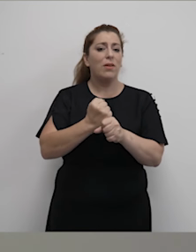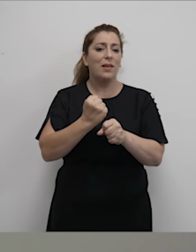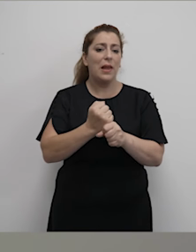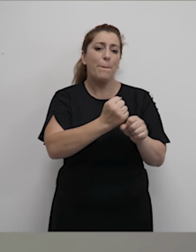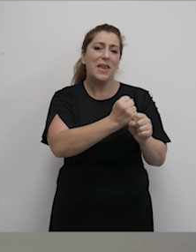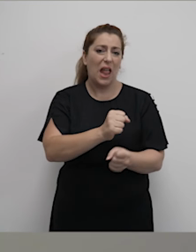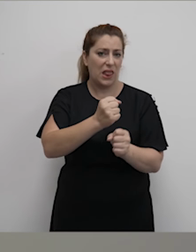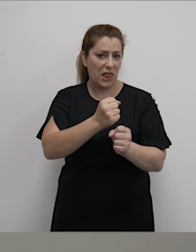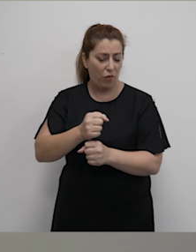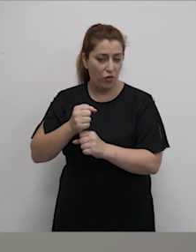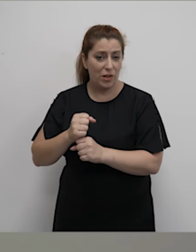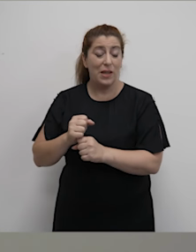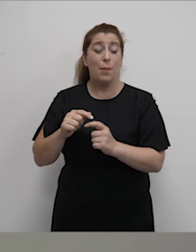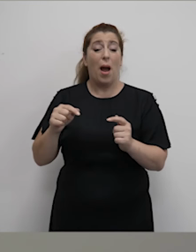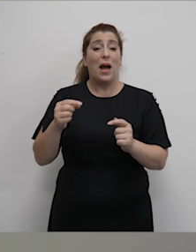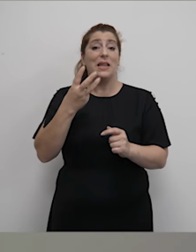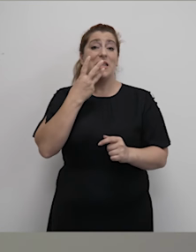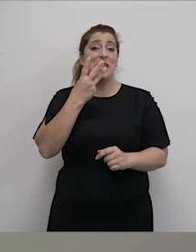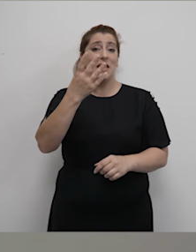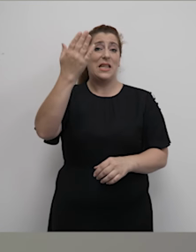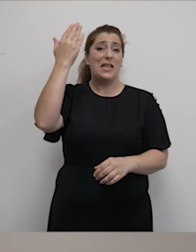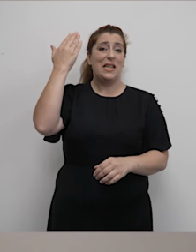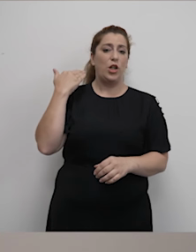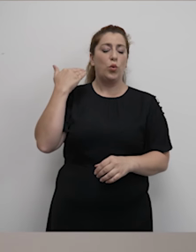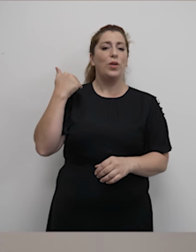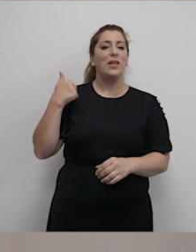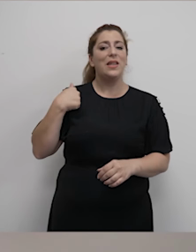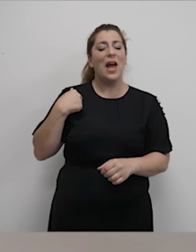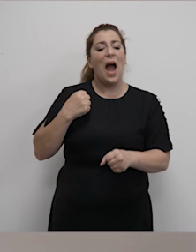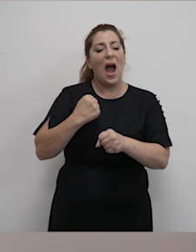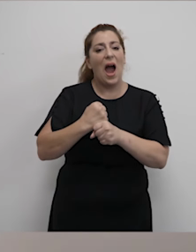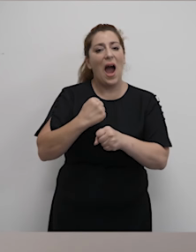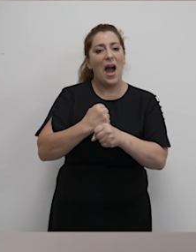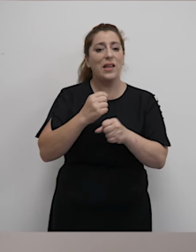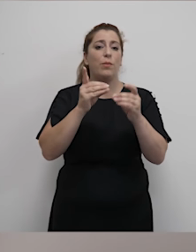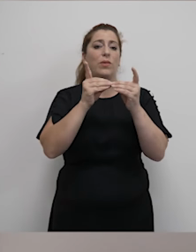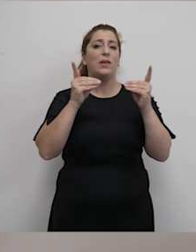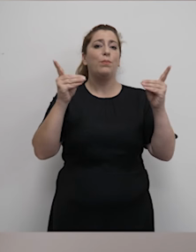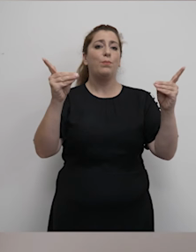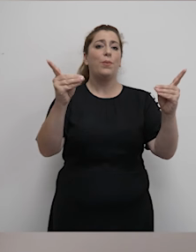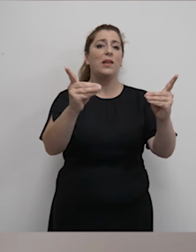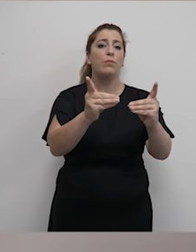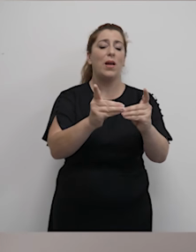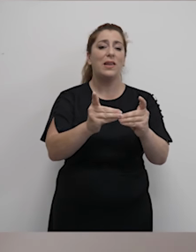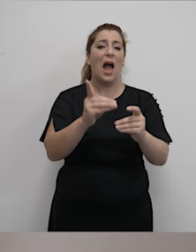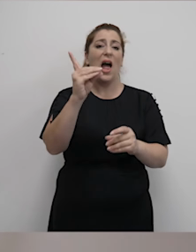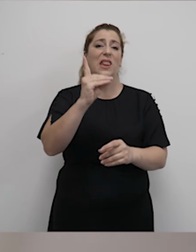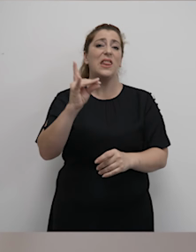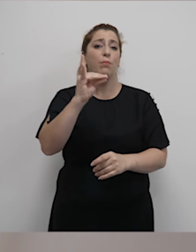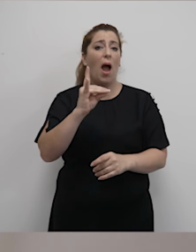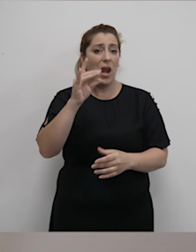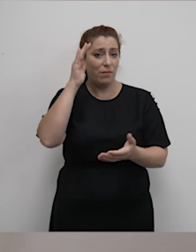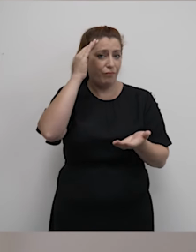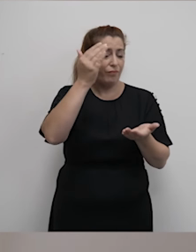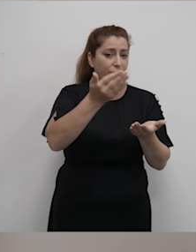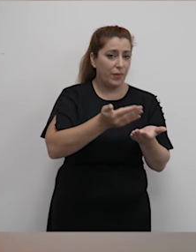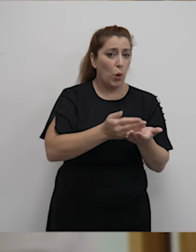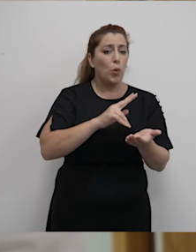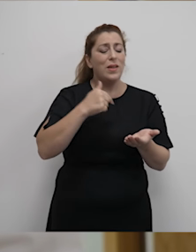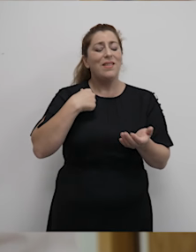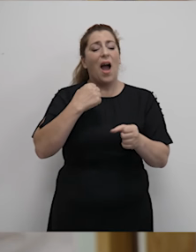sirt massaġġiera mal Animal Health and Welfare Department. Pala xogħol li nagħmel